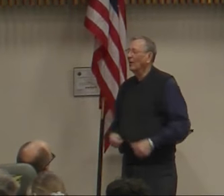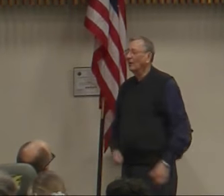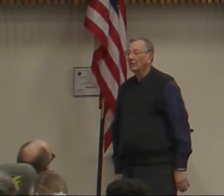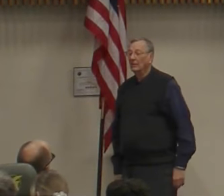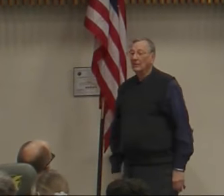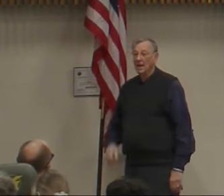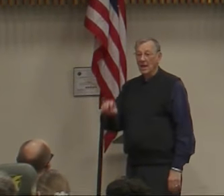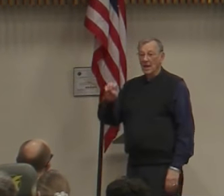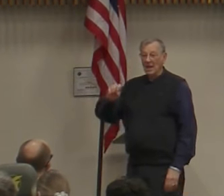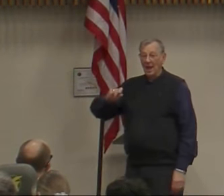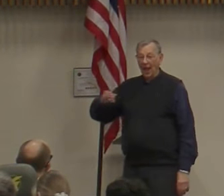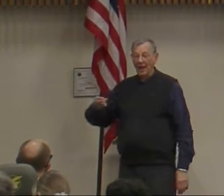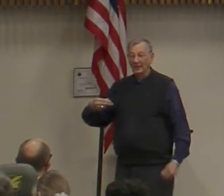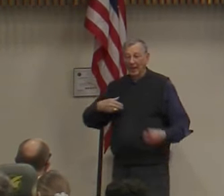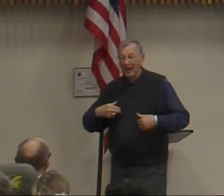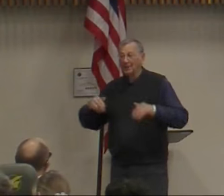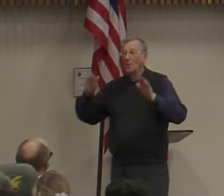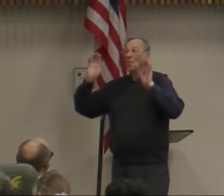he?